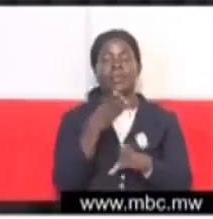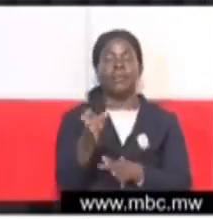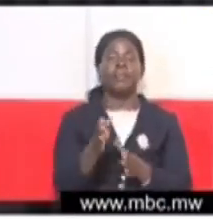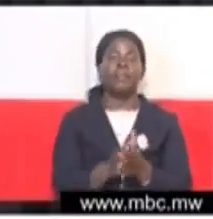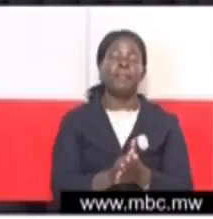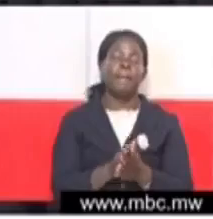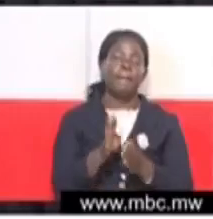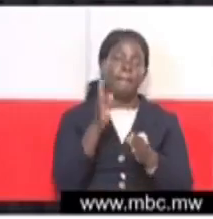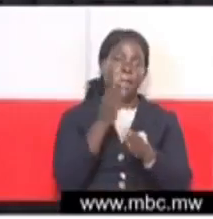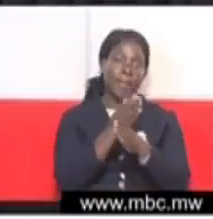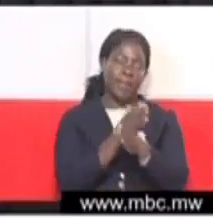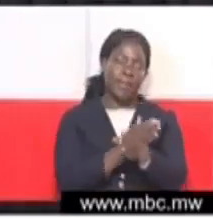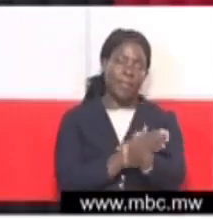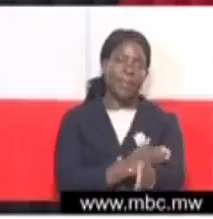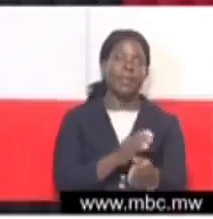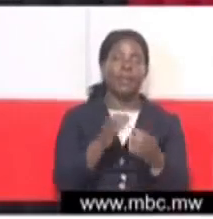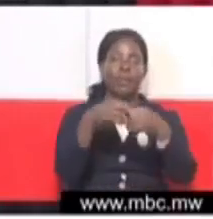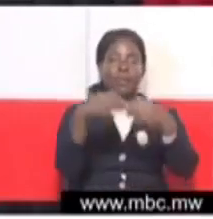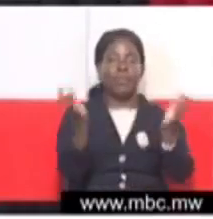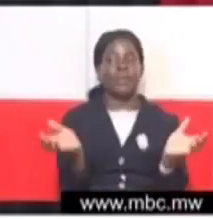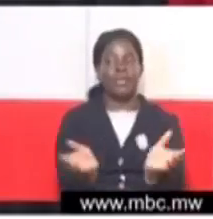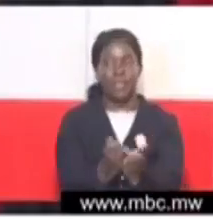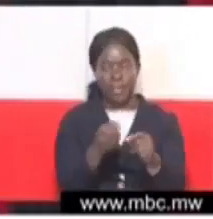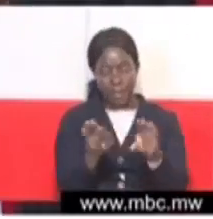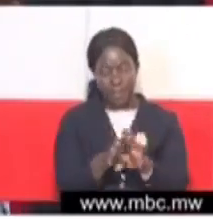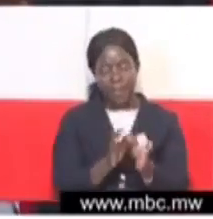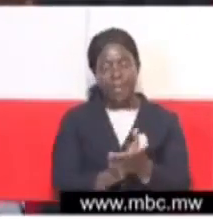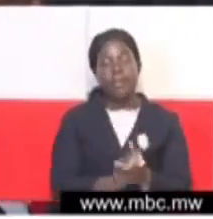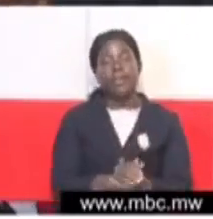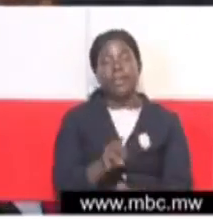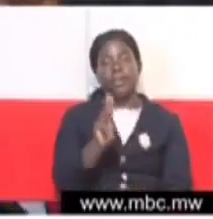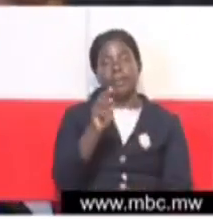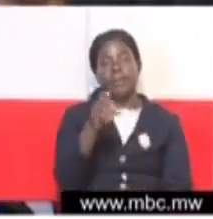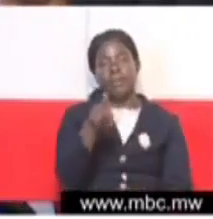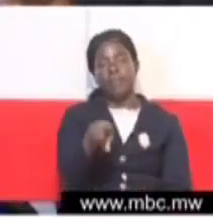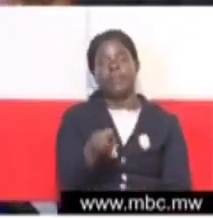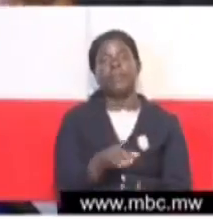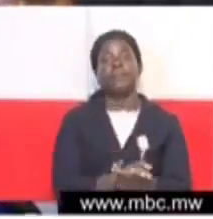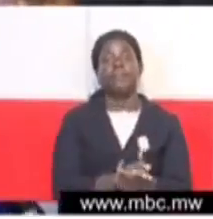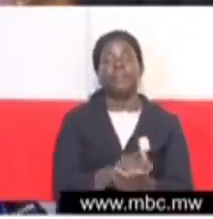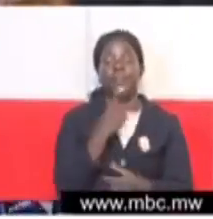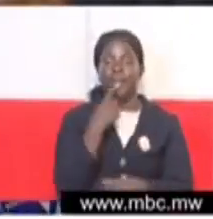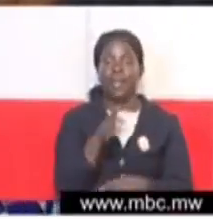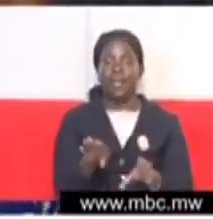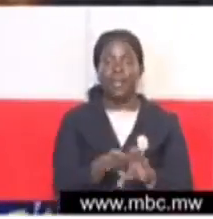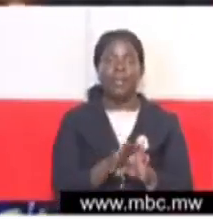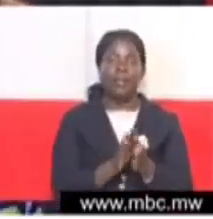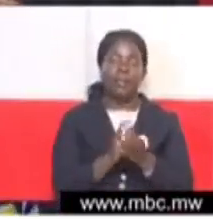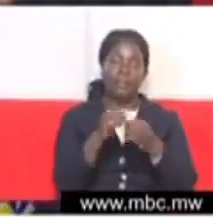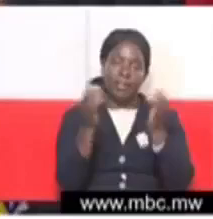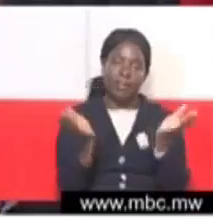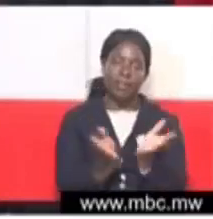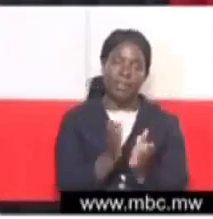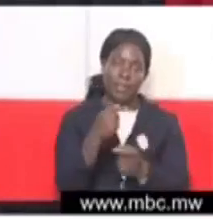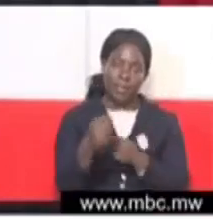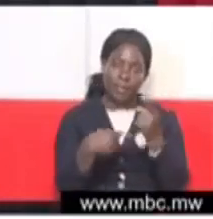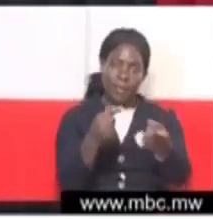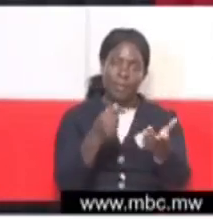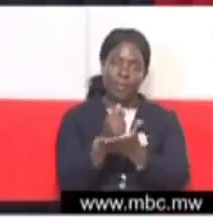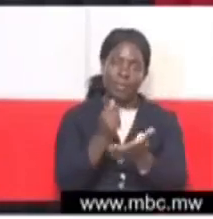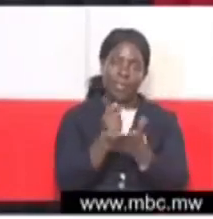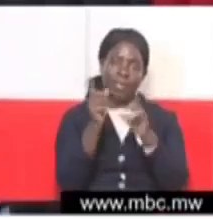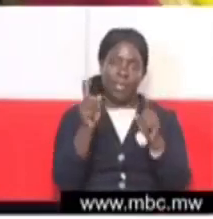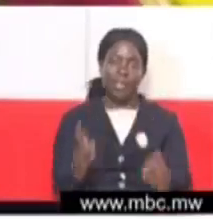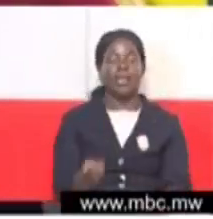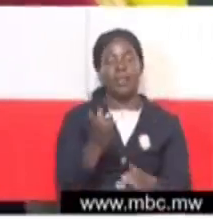of the party's National Executive Committee. MCP Publicity Secretary Jessie Kabwira says their party will continue to serve the interest of Malawians